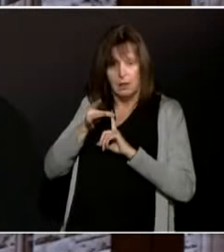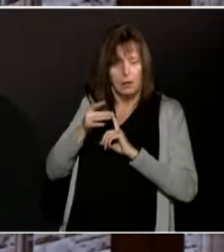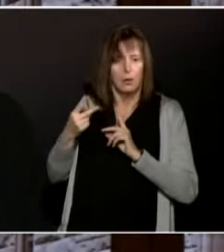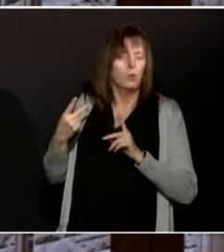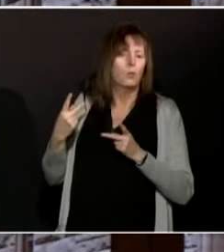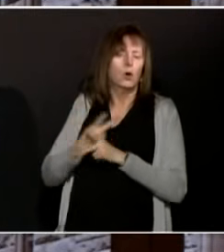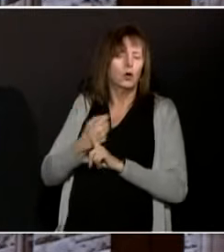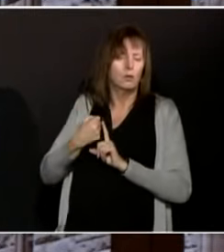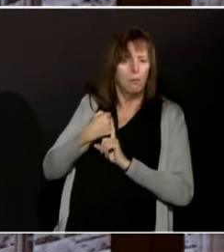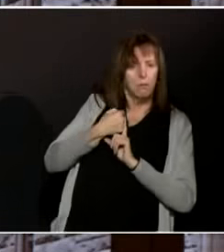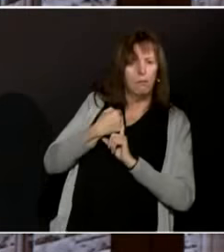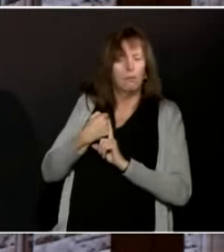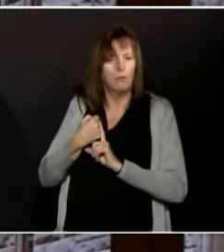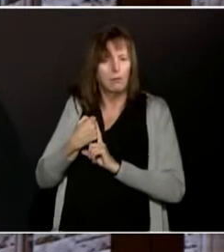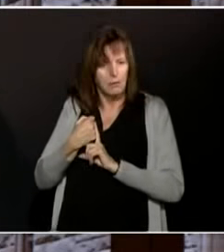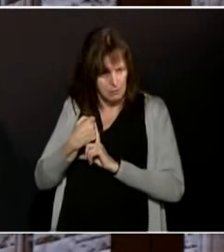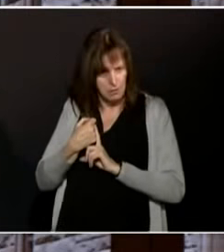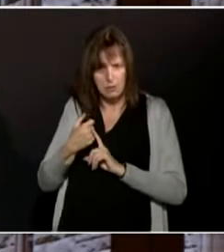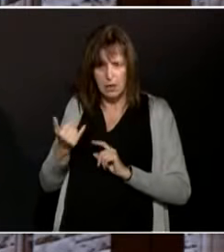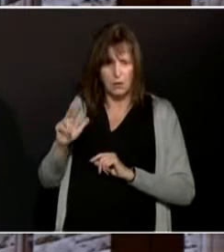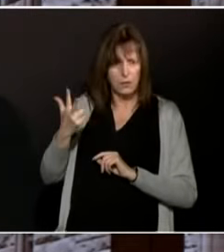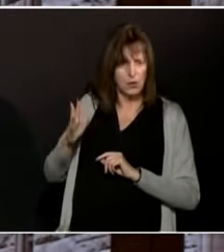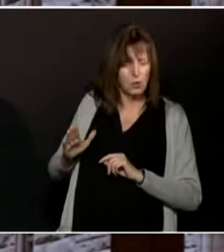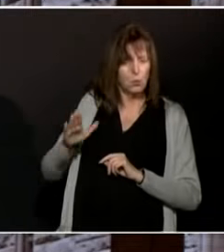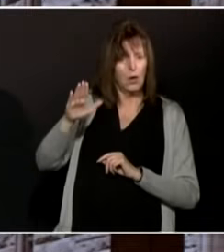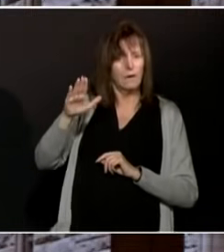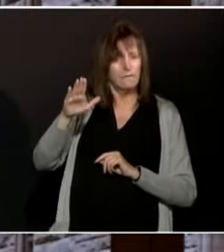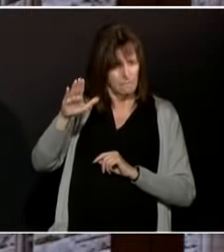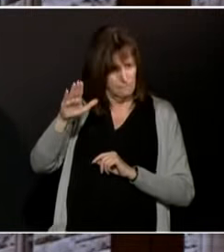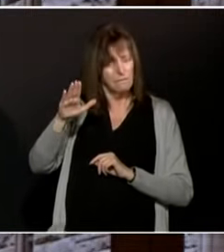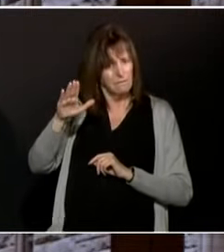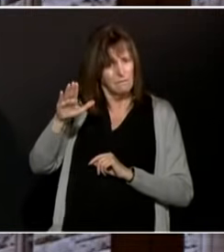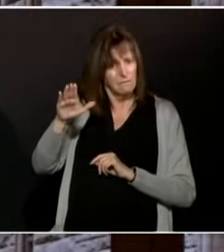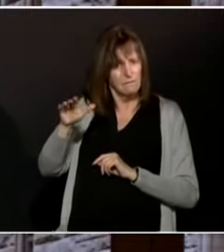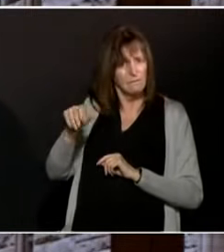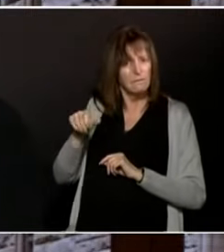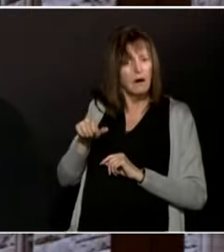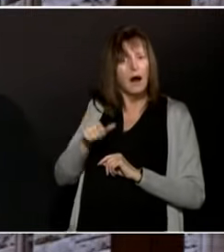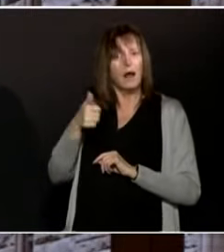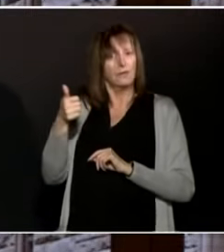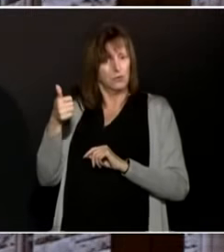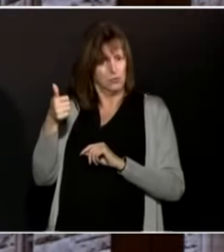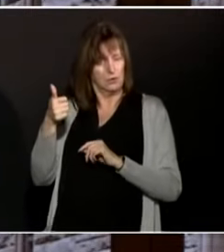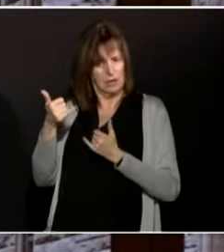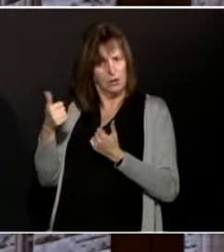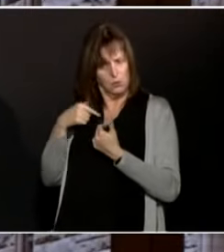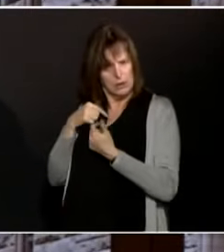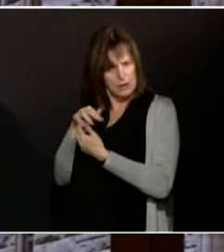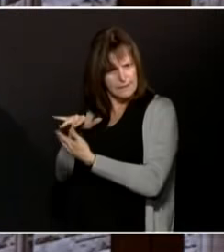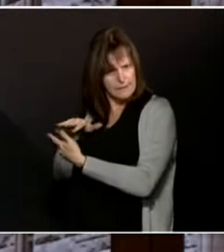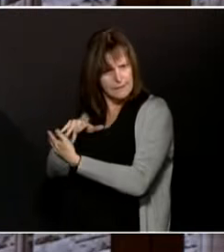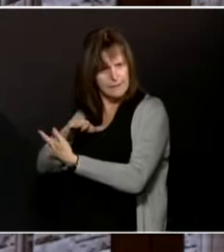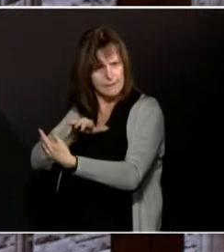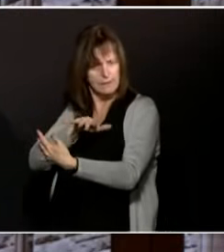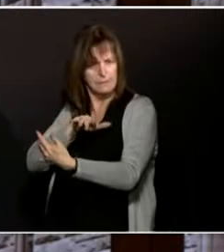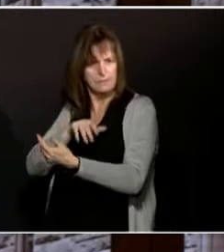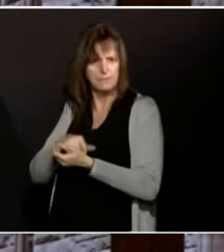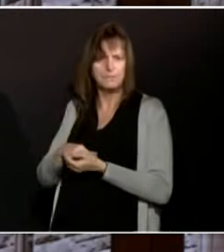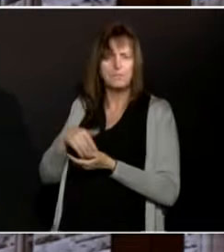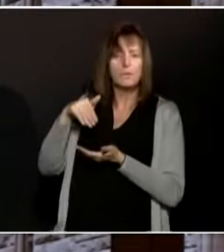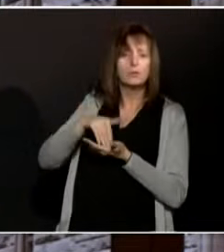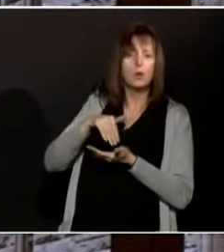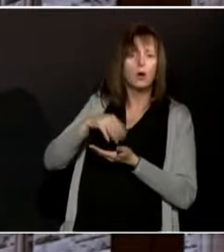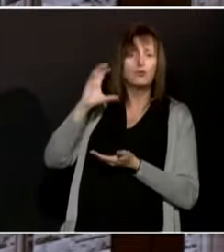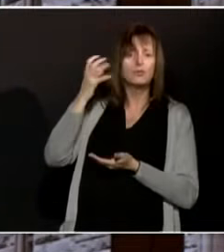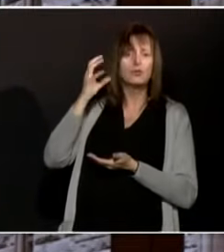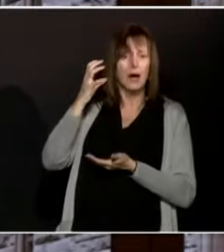now in this third wave, are we seeing some other differences? How should we, as Dr. Brown's alluded to, how should we target our vaccine programs,